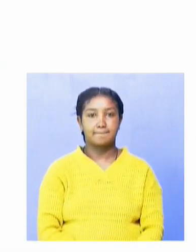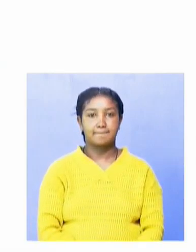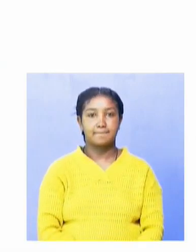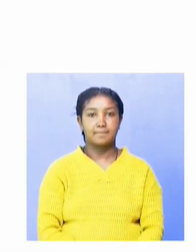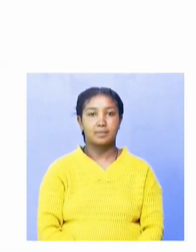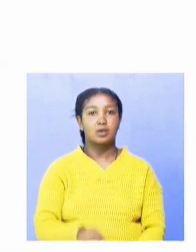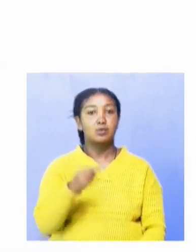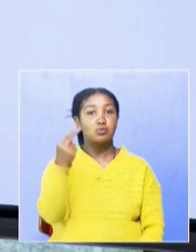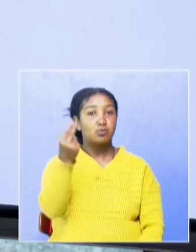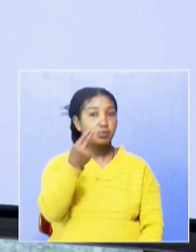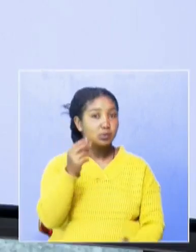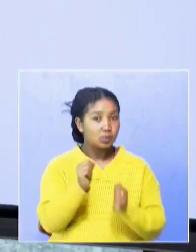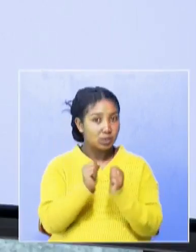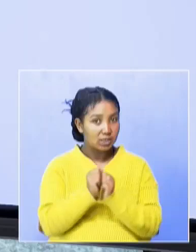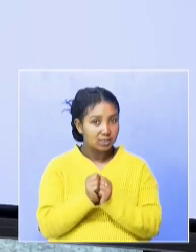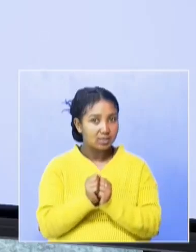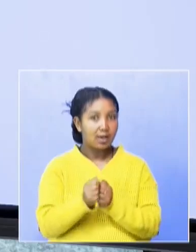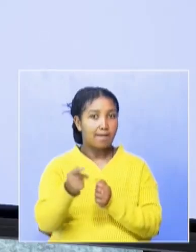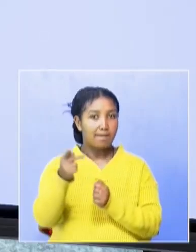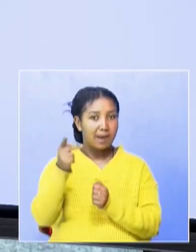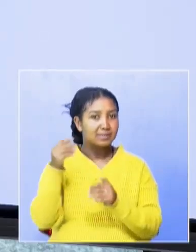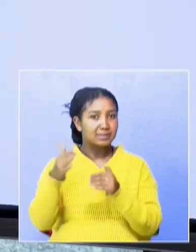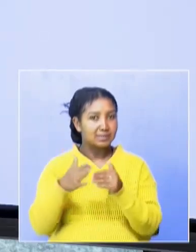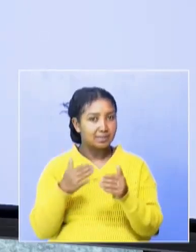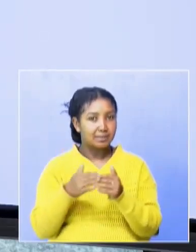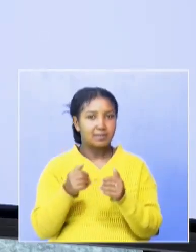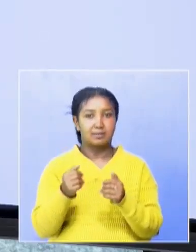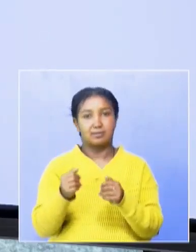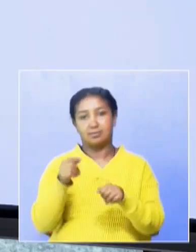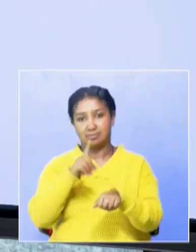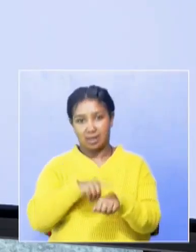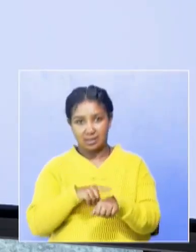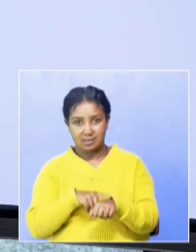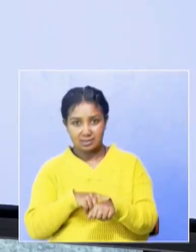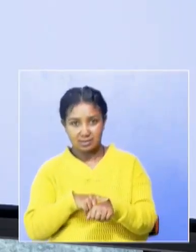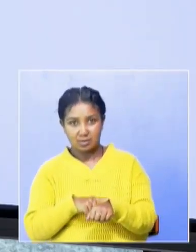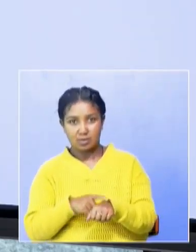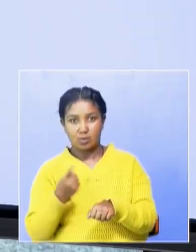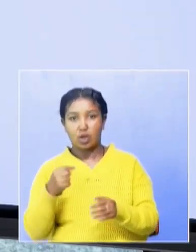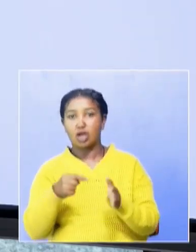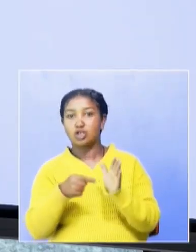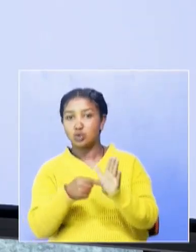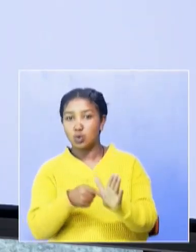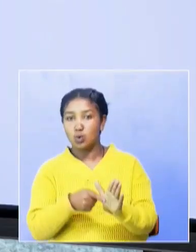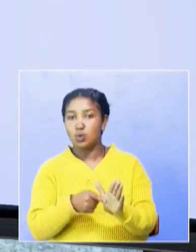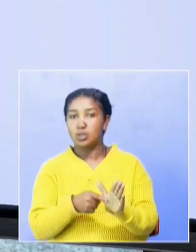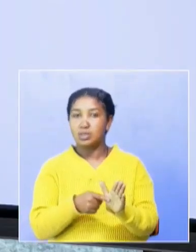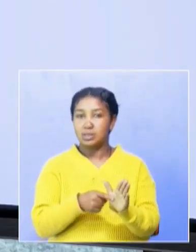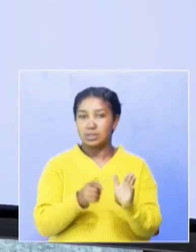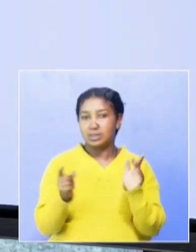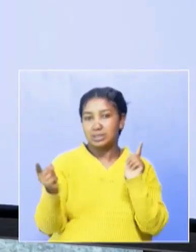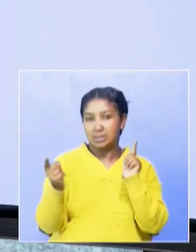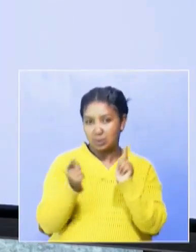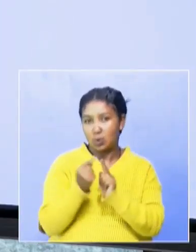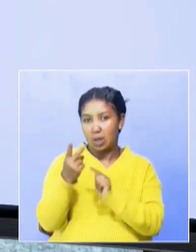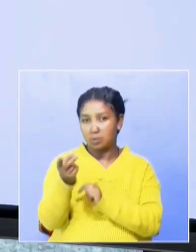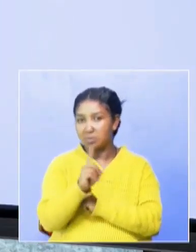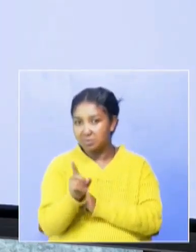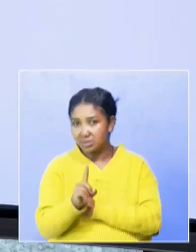can be used with past simple tense. We can show the relationship between this